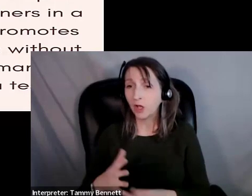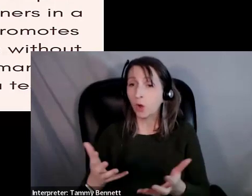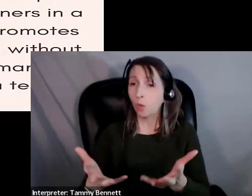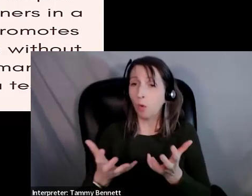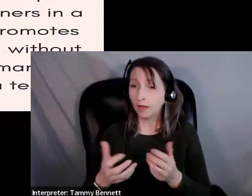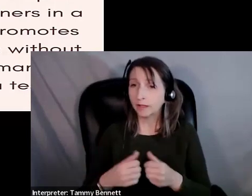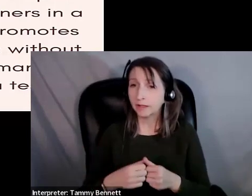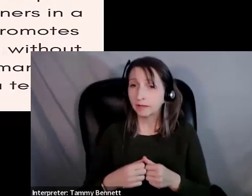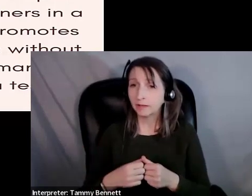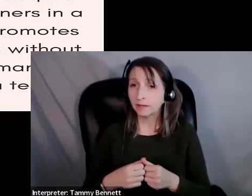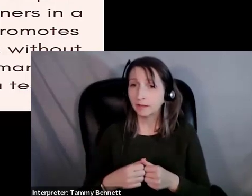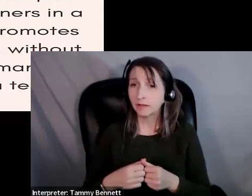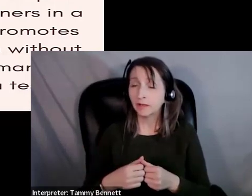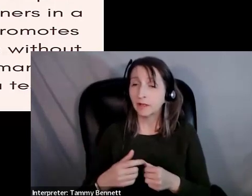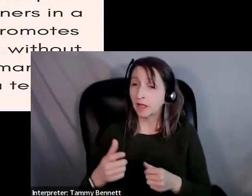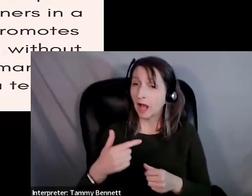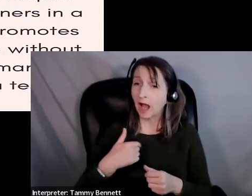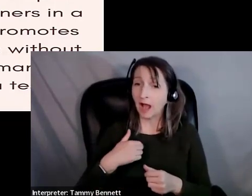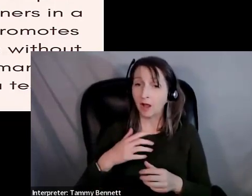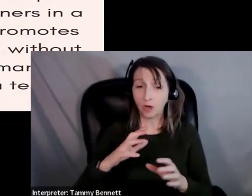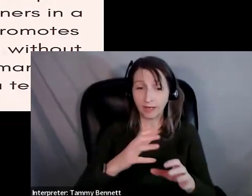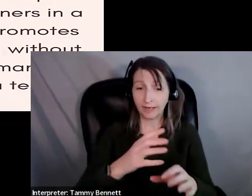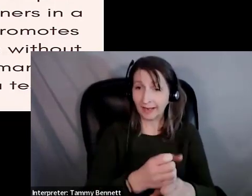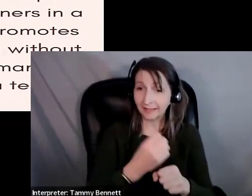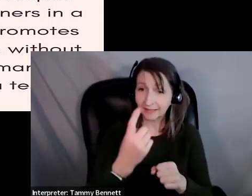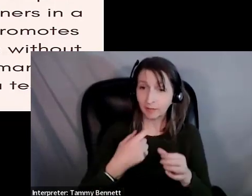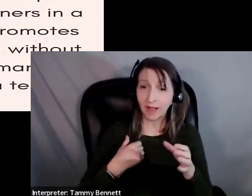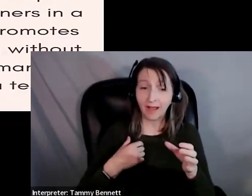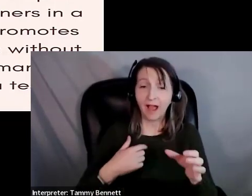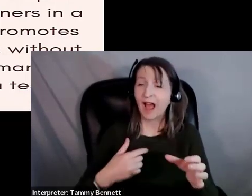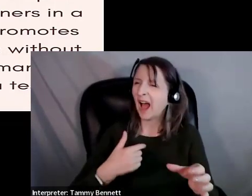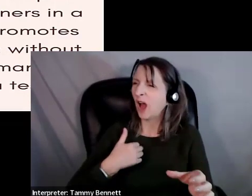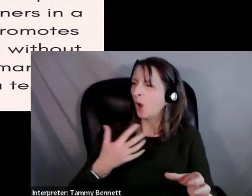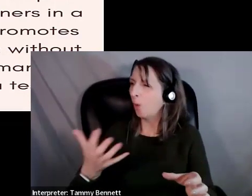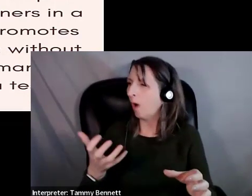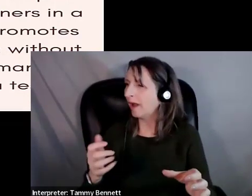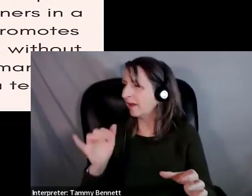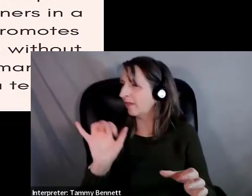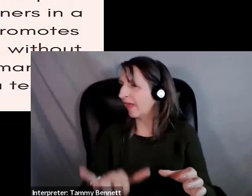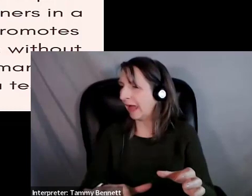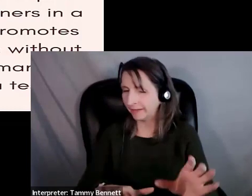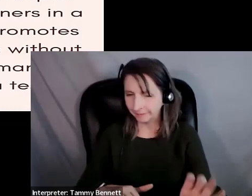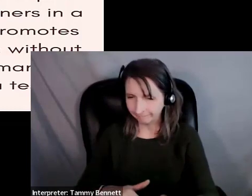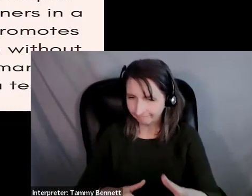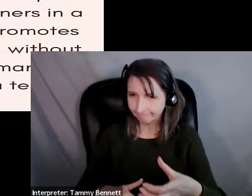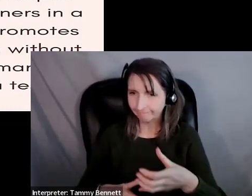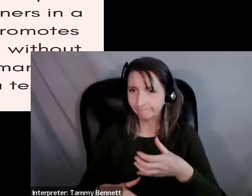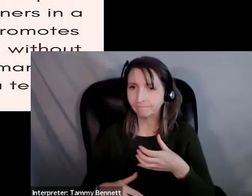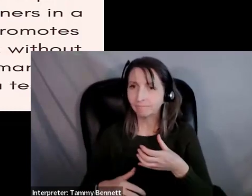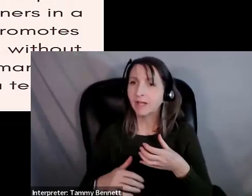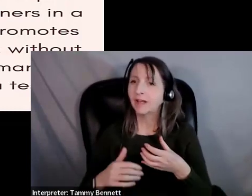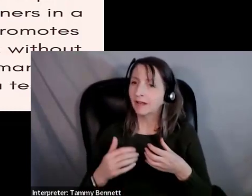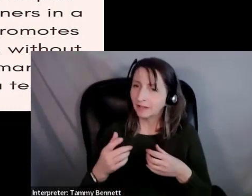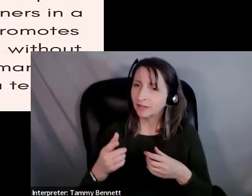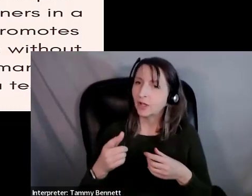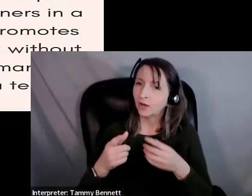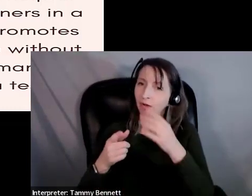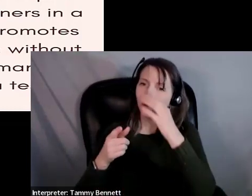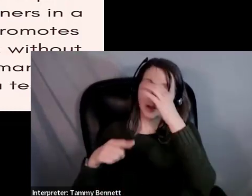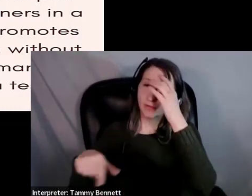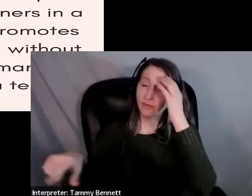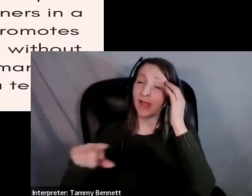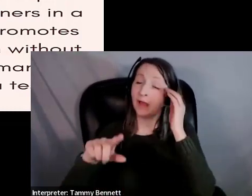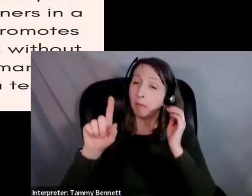something. I want, want that. And I go and grab it. I'm just commenting. I'm creating an atmosphere where it's okay, whether you use it, you don't,